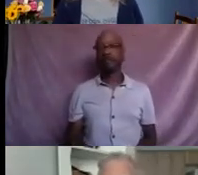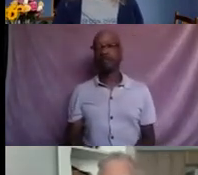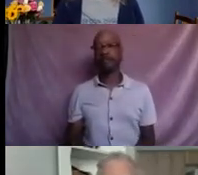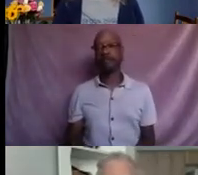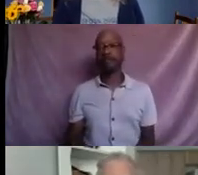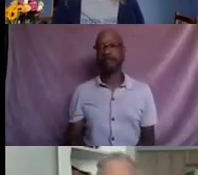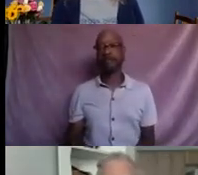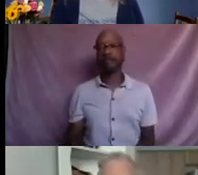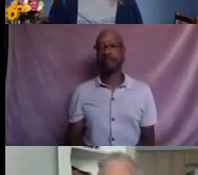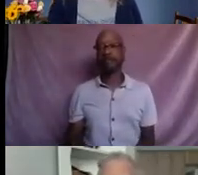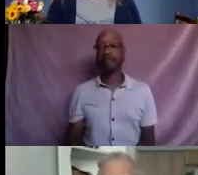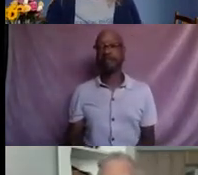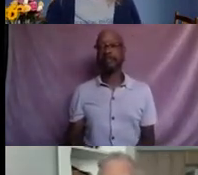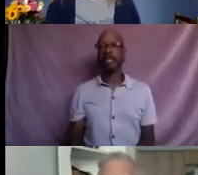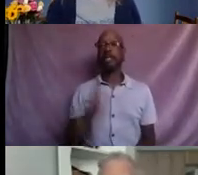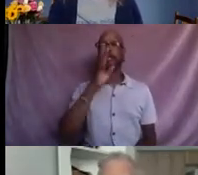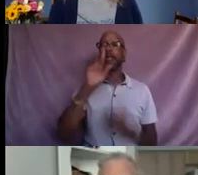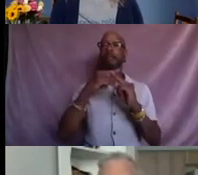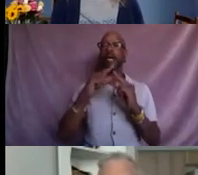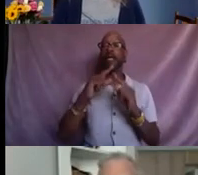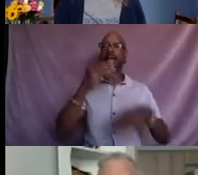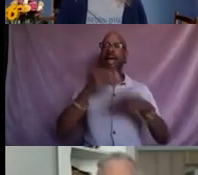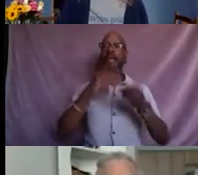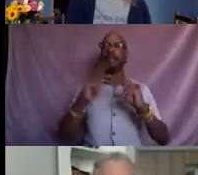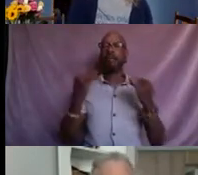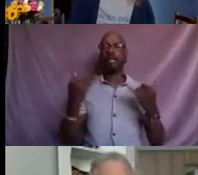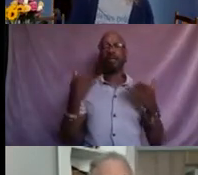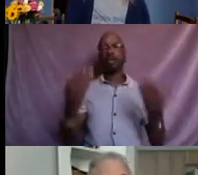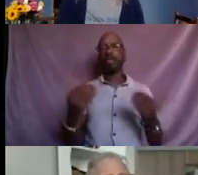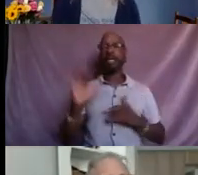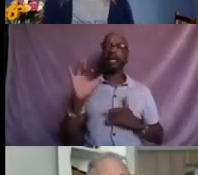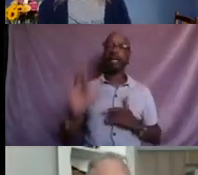Let's talk about adding people. So maybe go ahead and click on the People tab so you can see it as I talk about it.